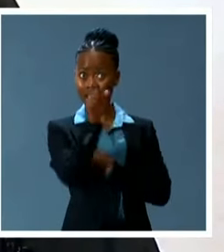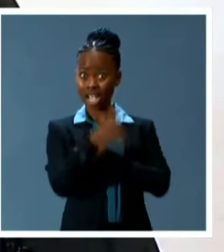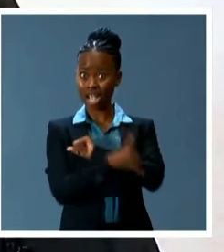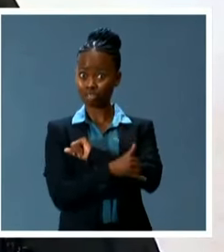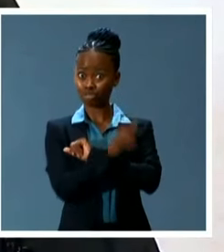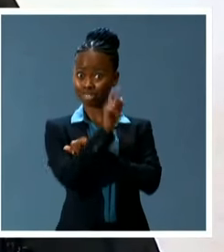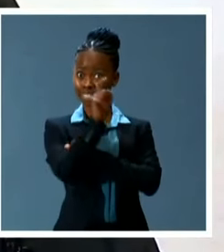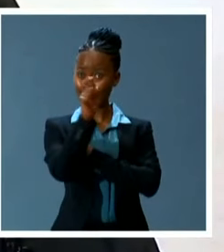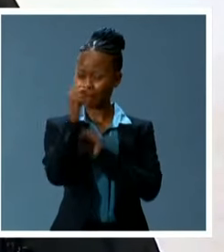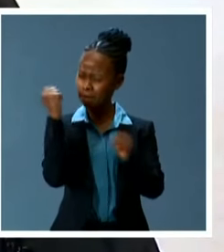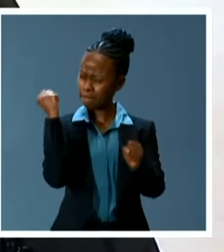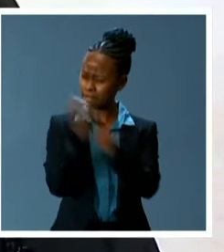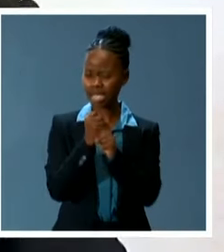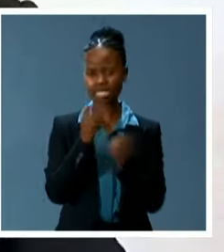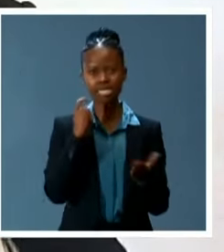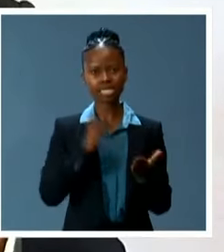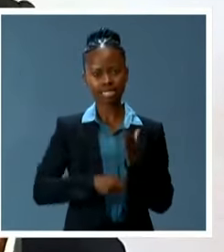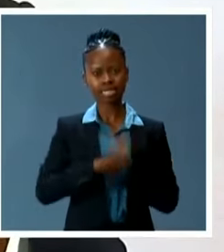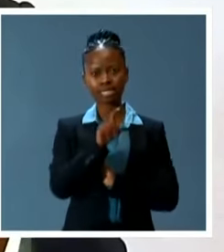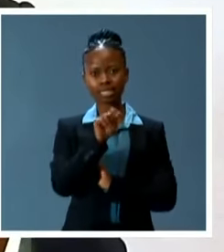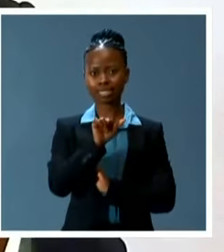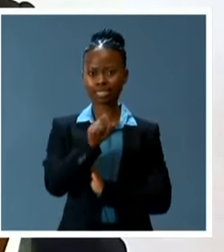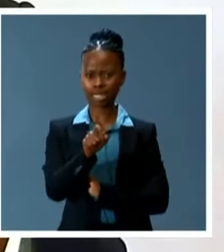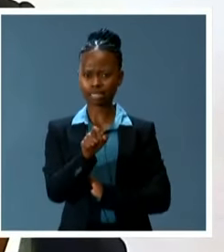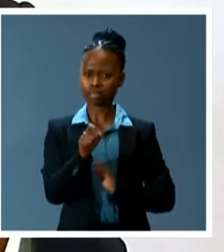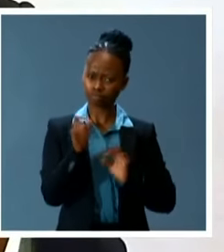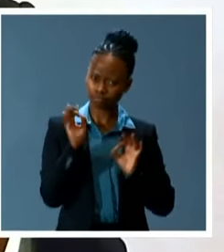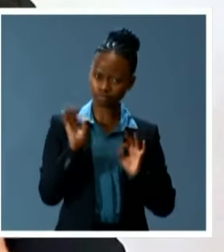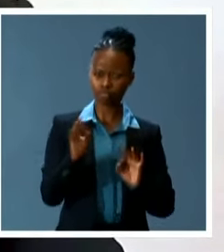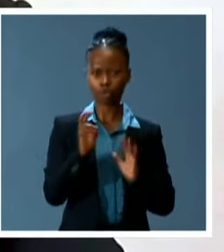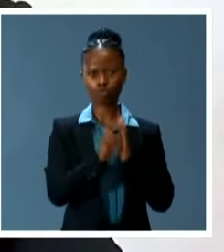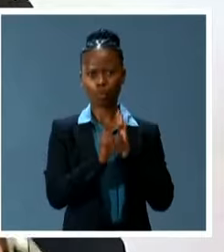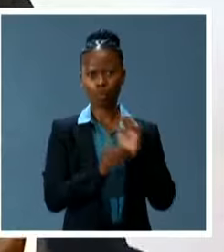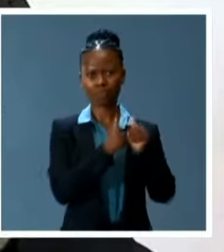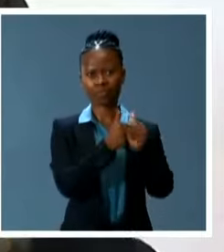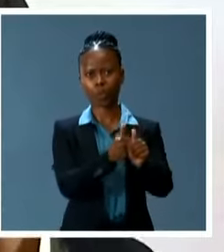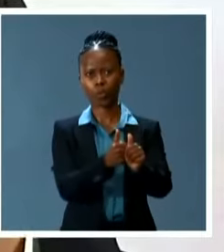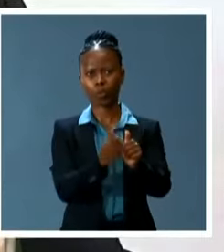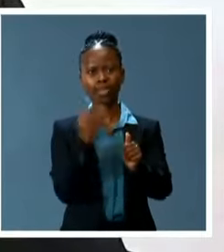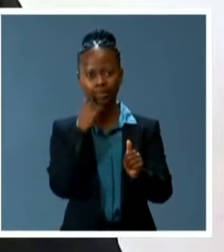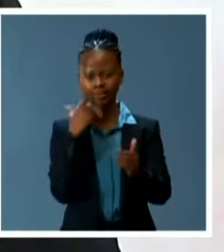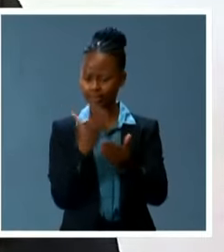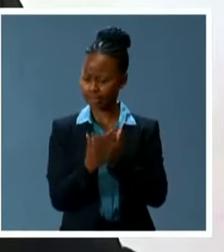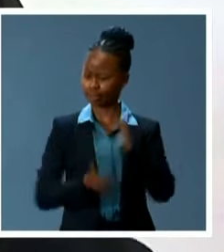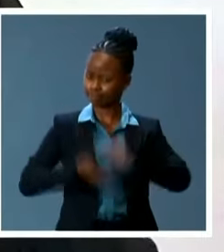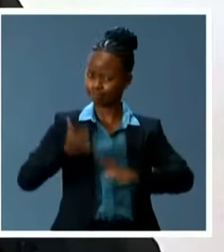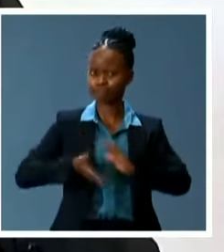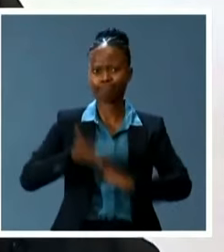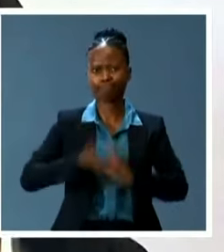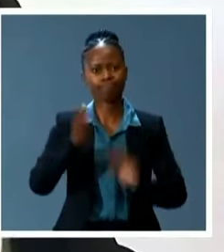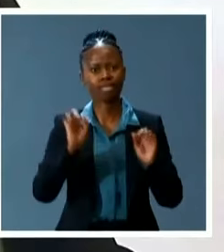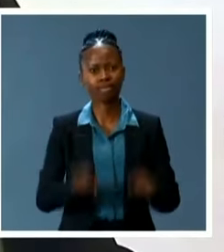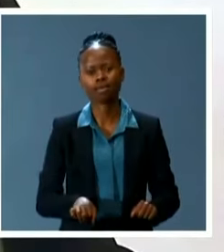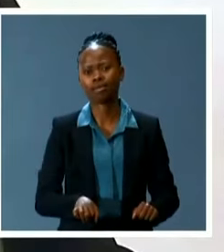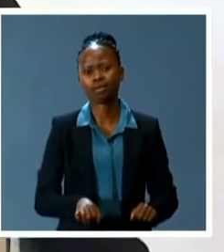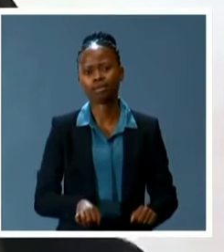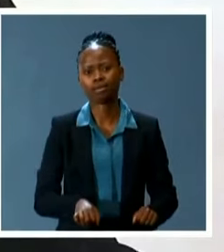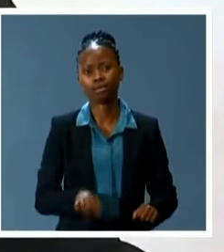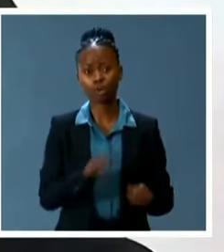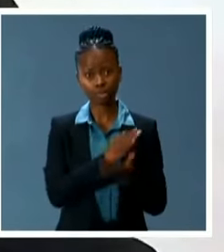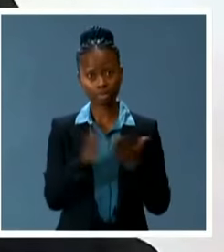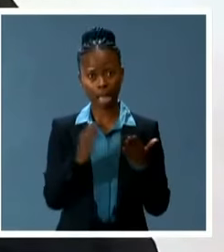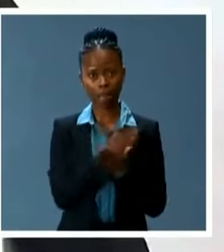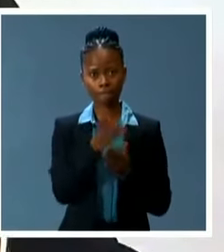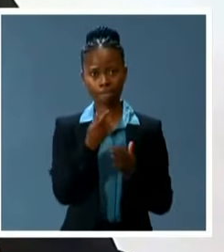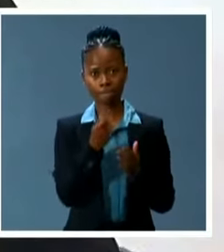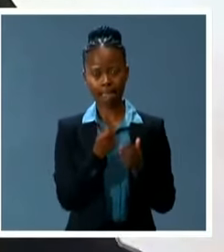make taxes work, and for then, of course, reform tax systems at country level, but abolish tax havens and fight money